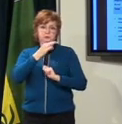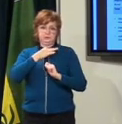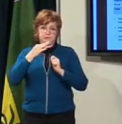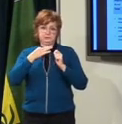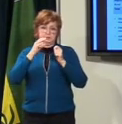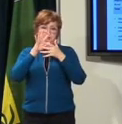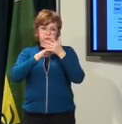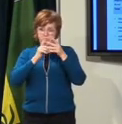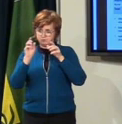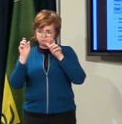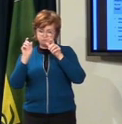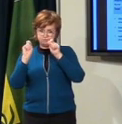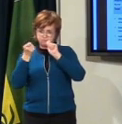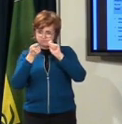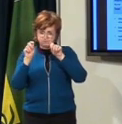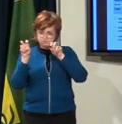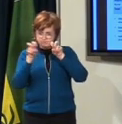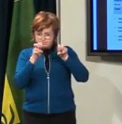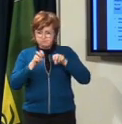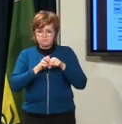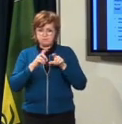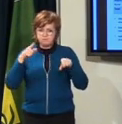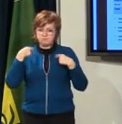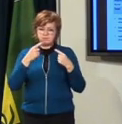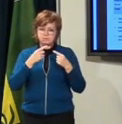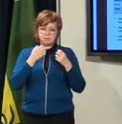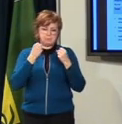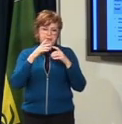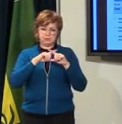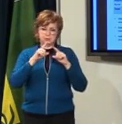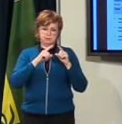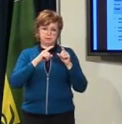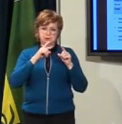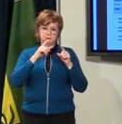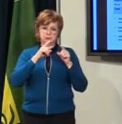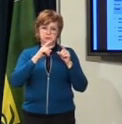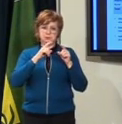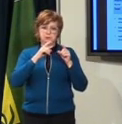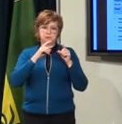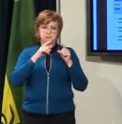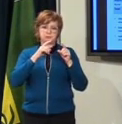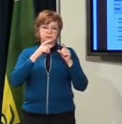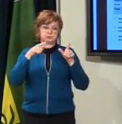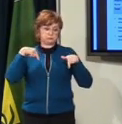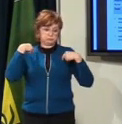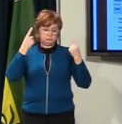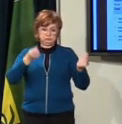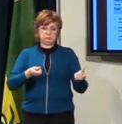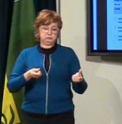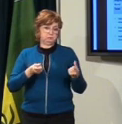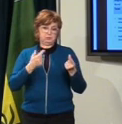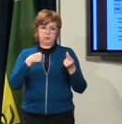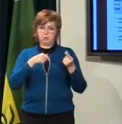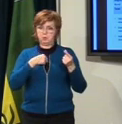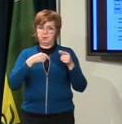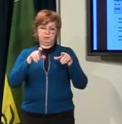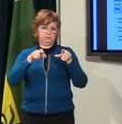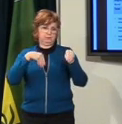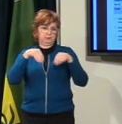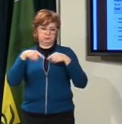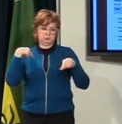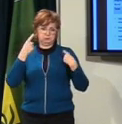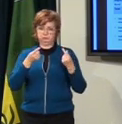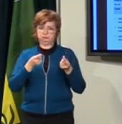the ongoing COVID demand, and ultimately the overall demand. It certainly exceeds the